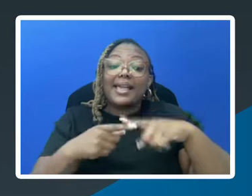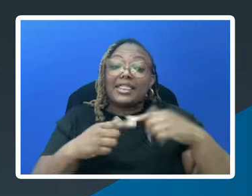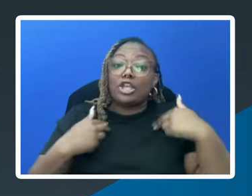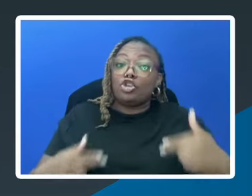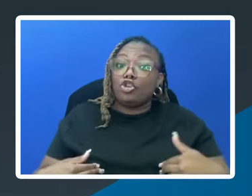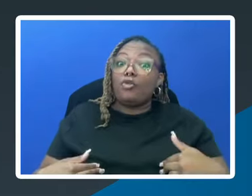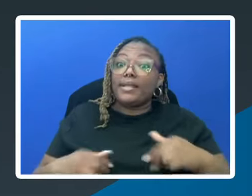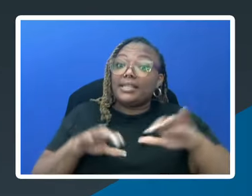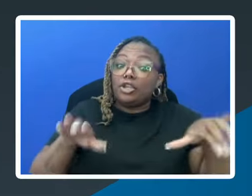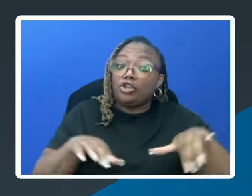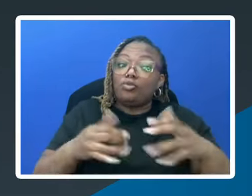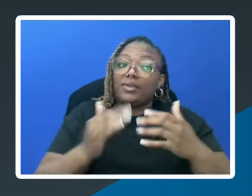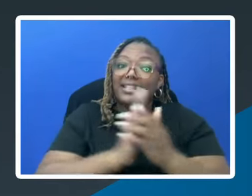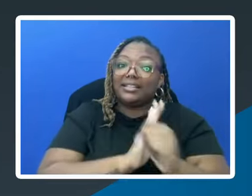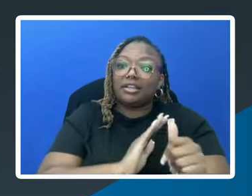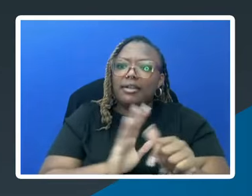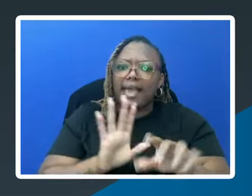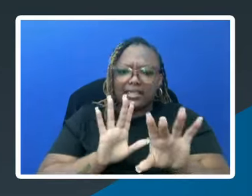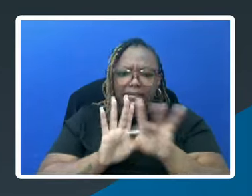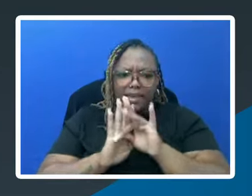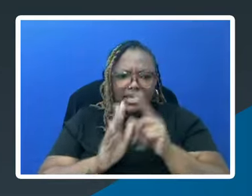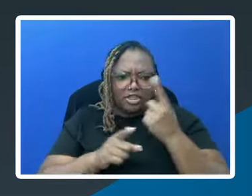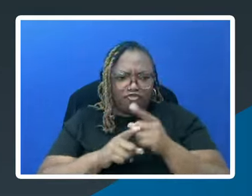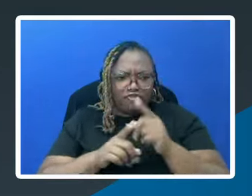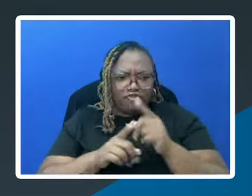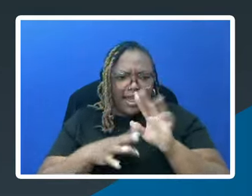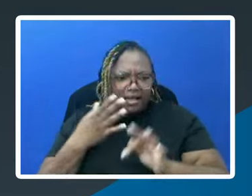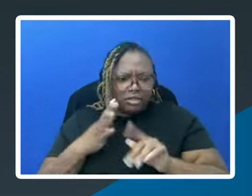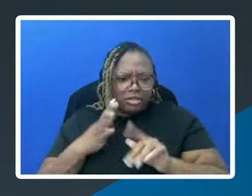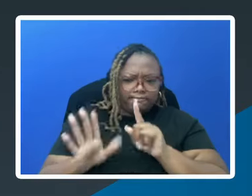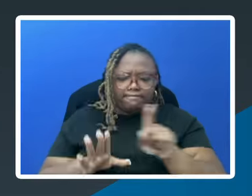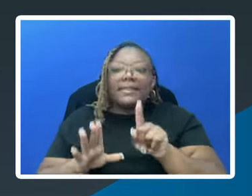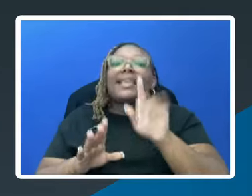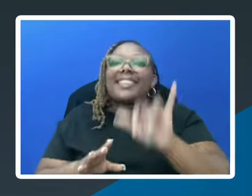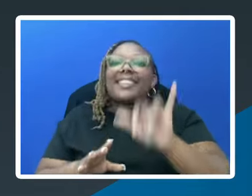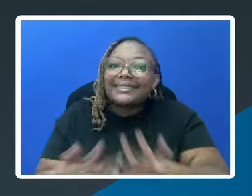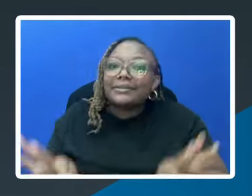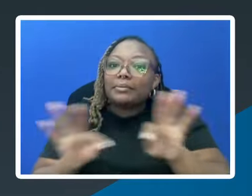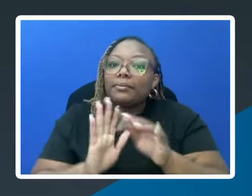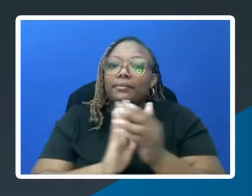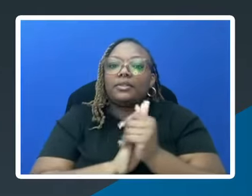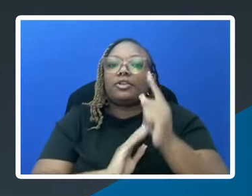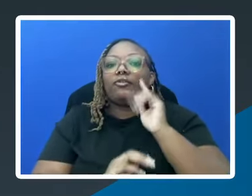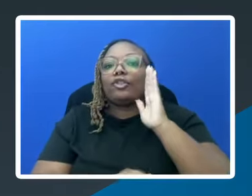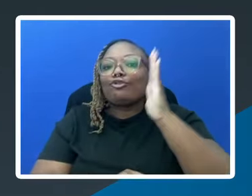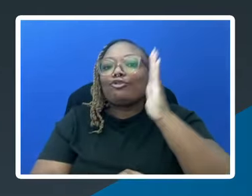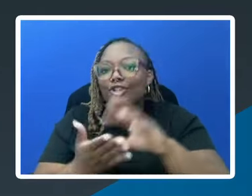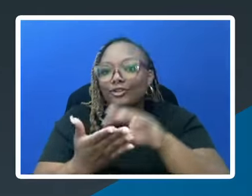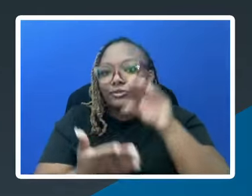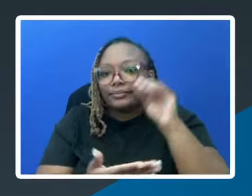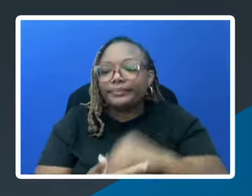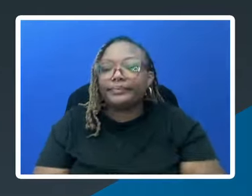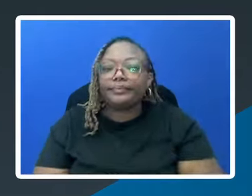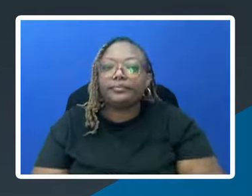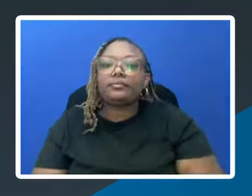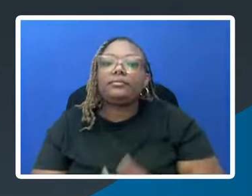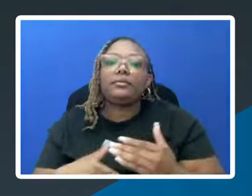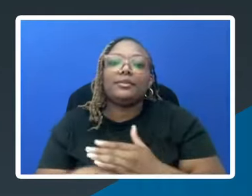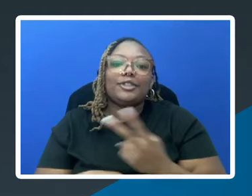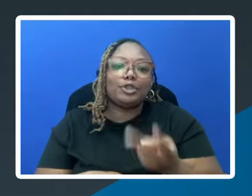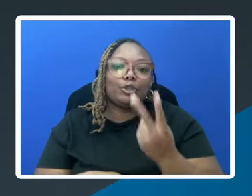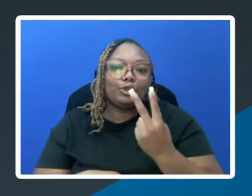at, which is choosing the right option, that is a critical skill for the future of learning. Let me just share two more, and then we'll wrap up a